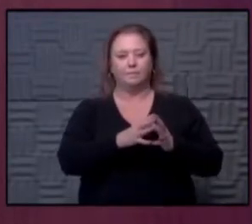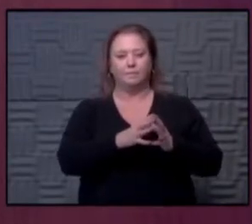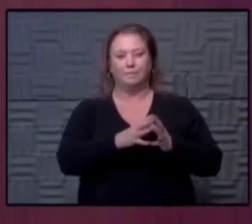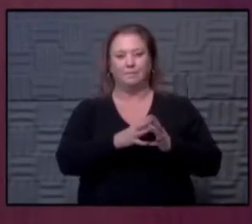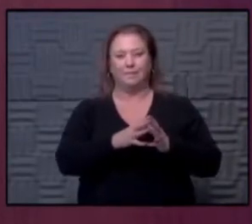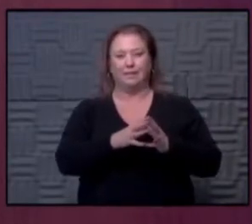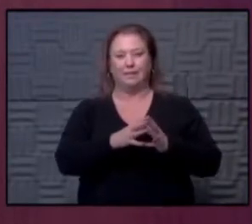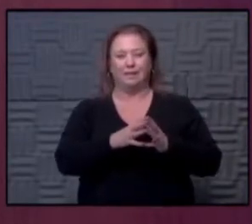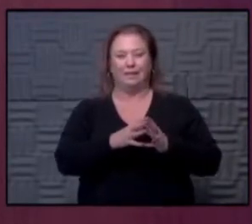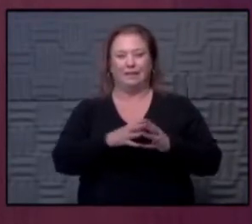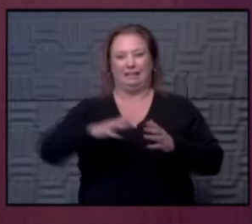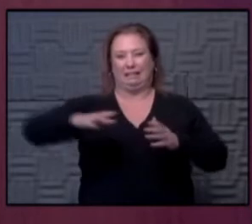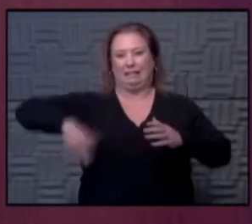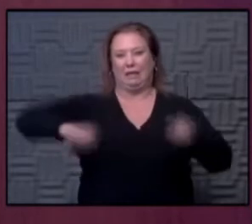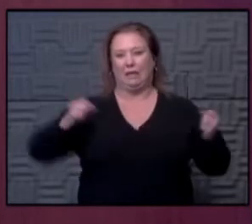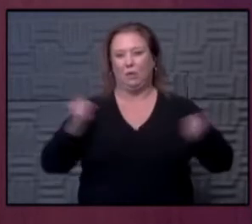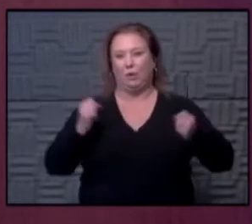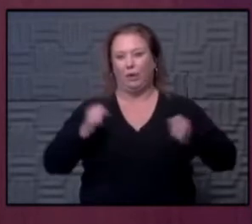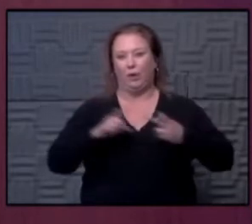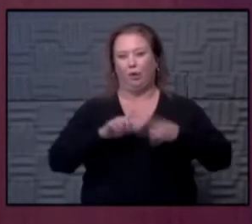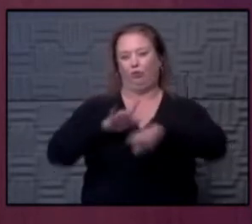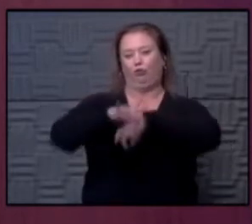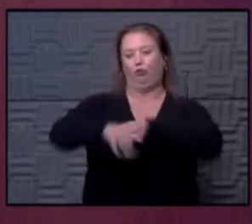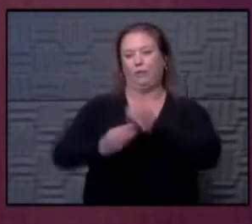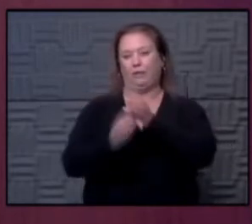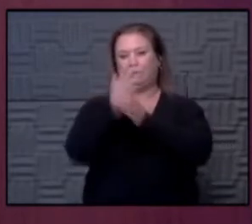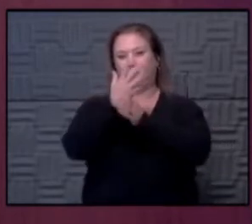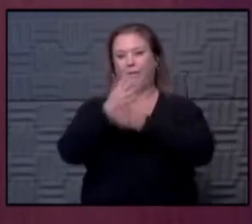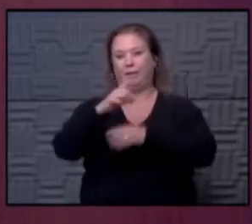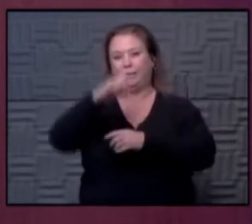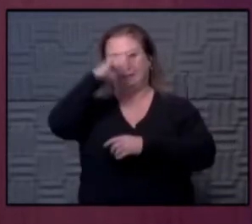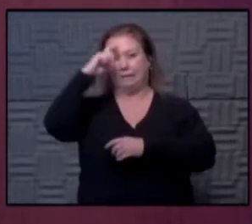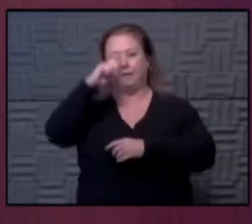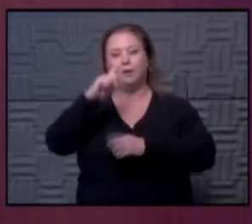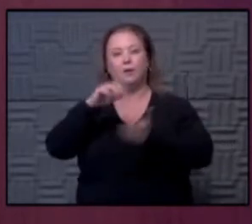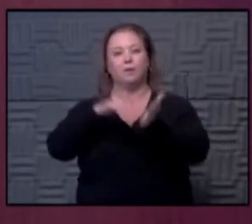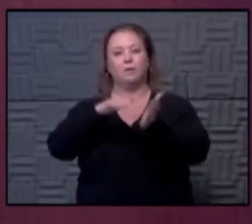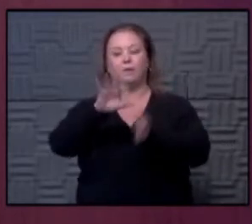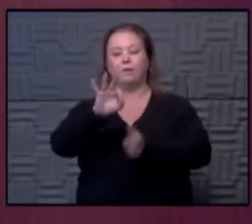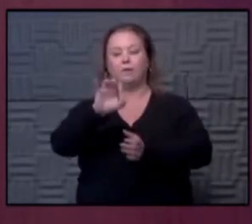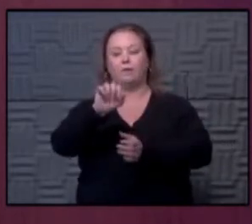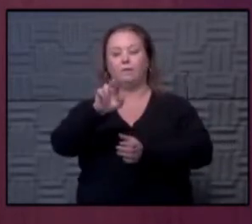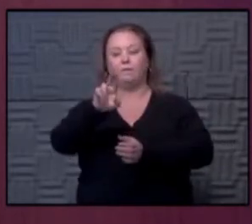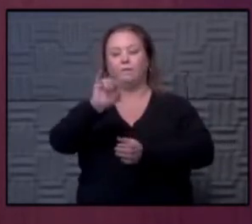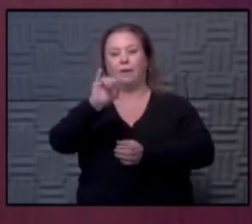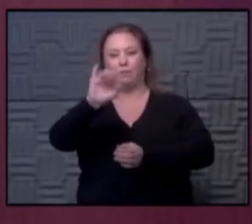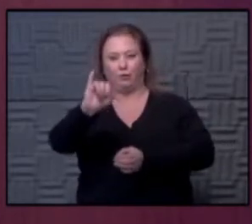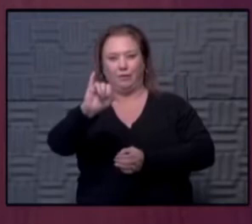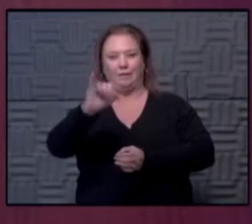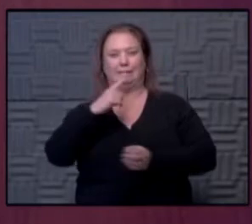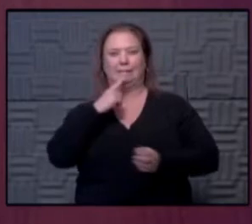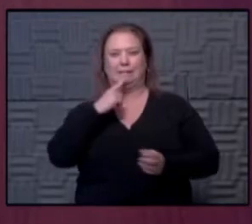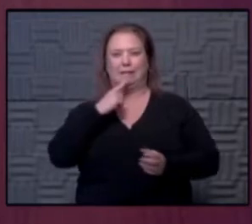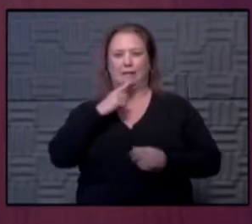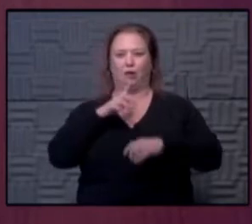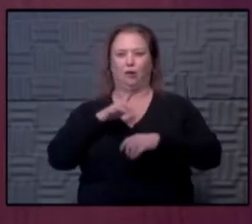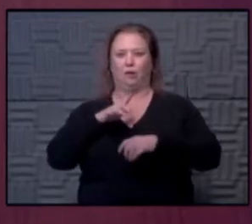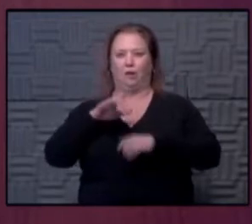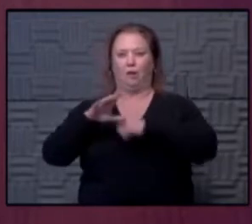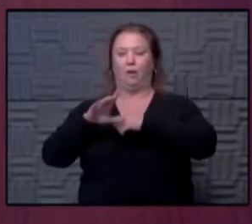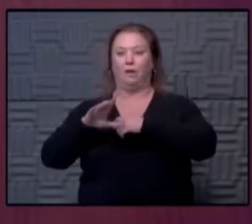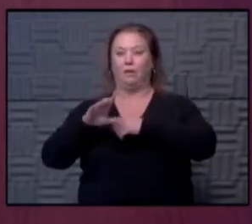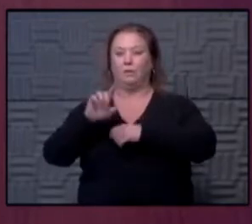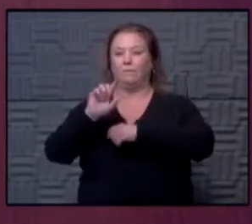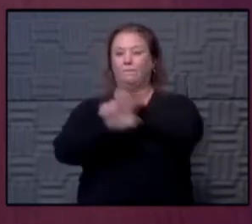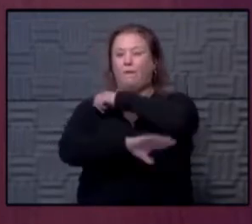late winter, early spring, and then on through the summer. And I think Dr. Fauci has said really getting everybody by earliest of fall